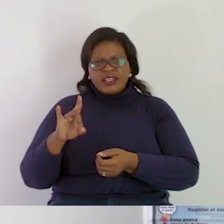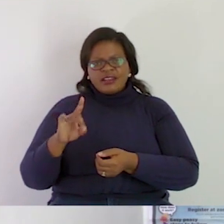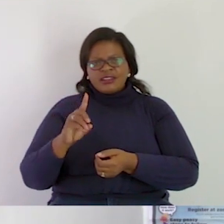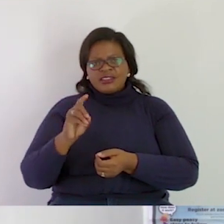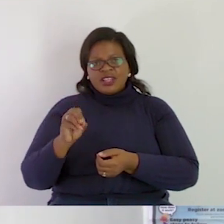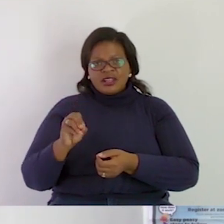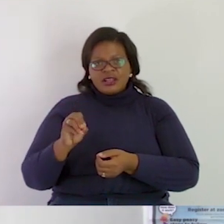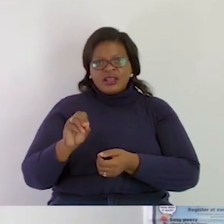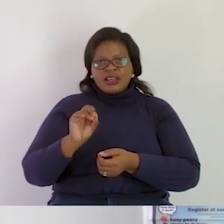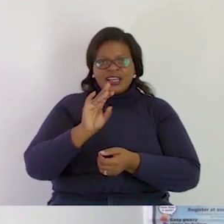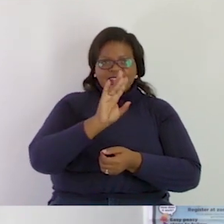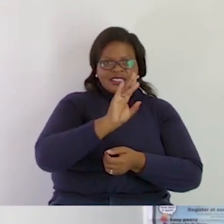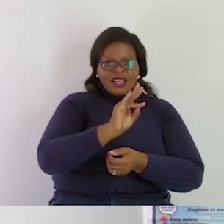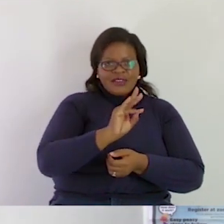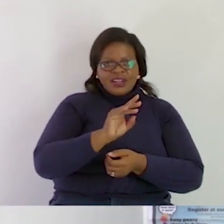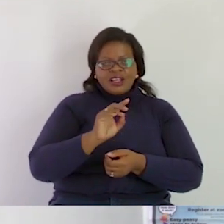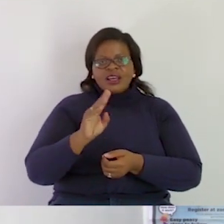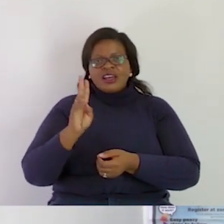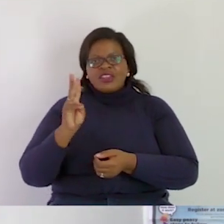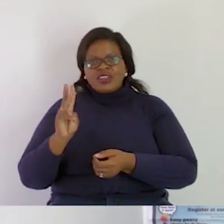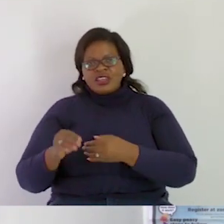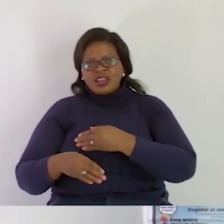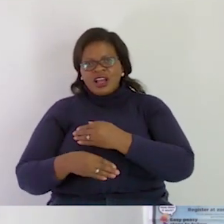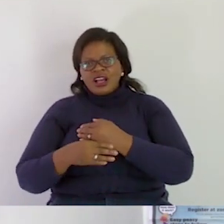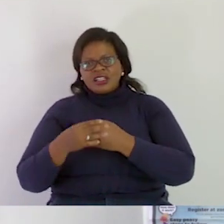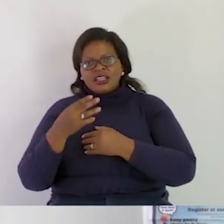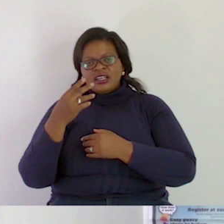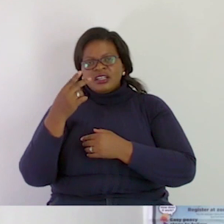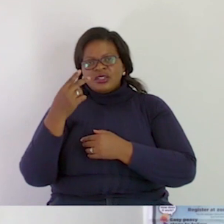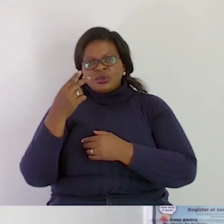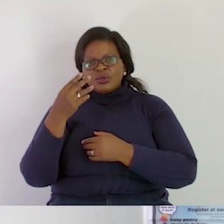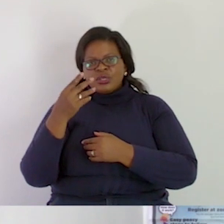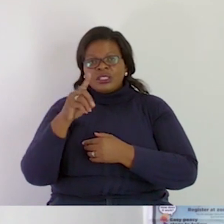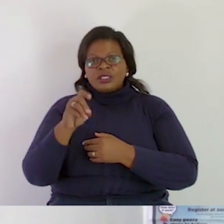number and start by saying, for example, I can take 2